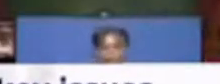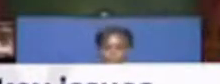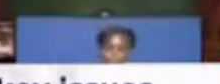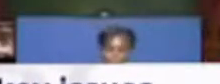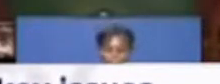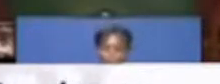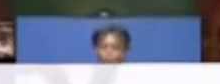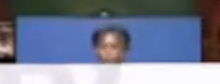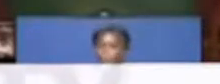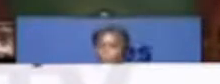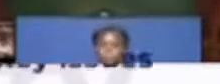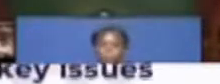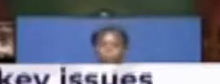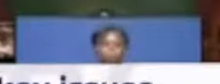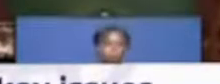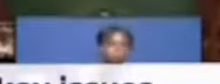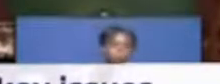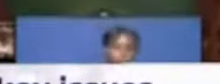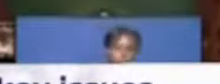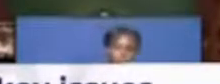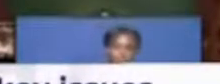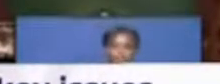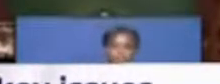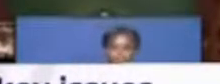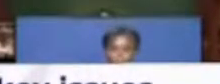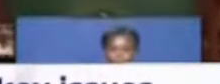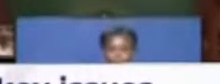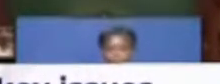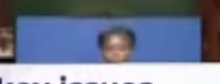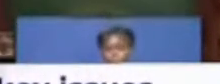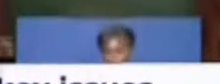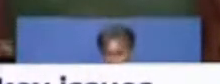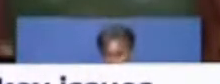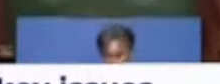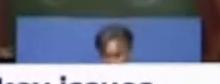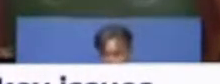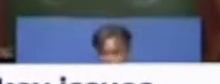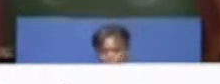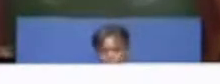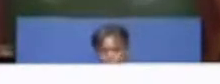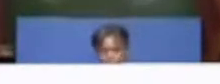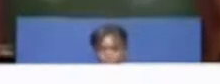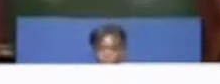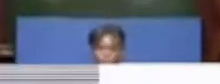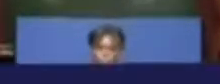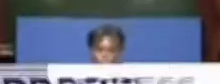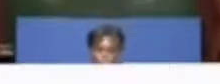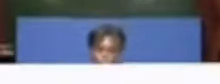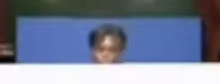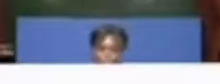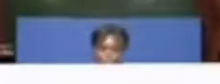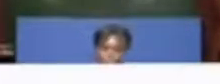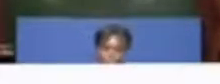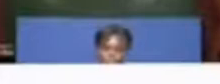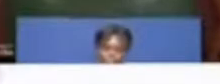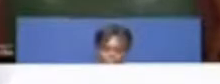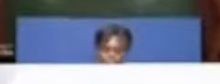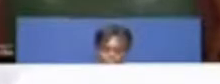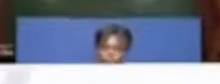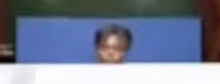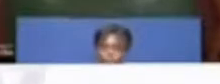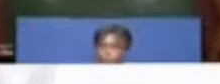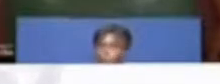be transferred immediately by a family member to an alternative facility. This is not a